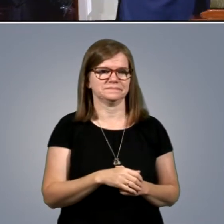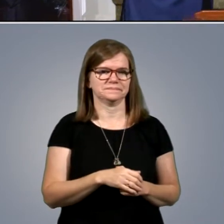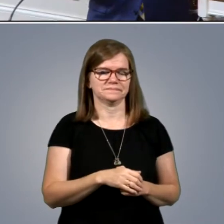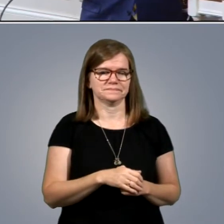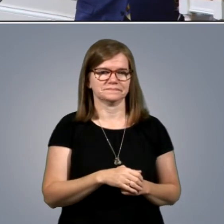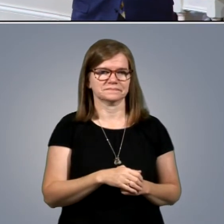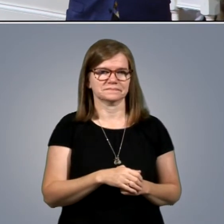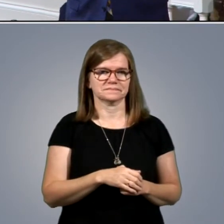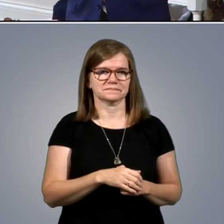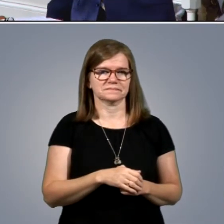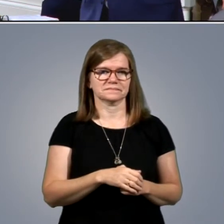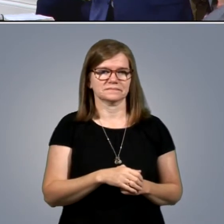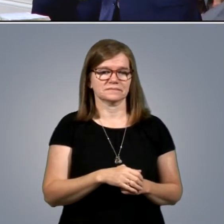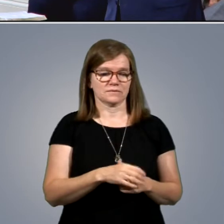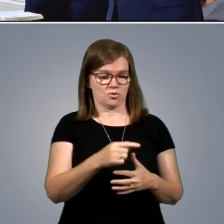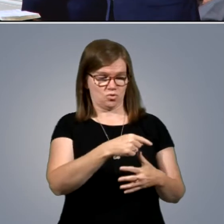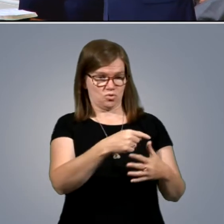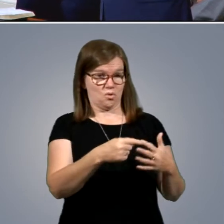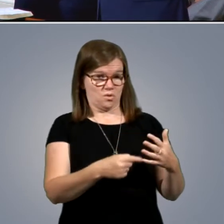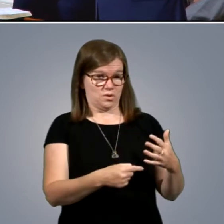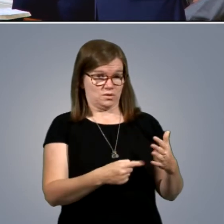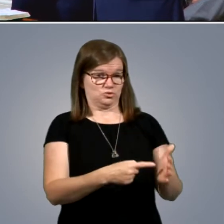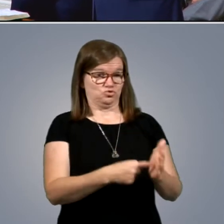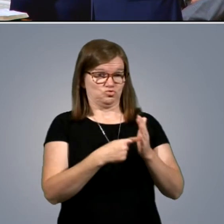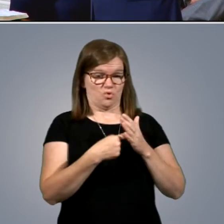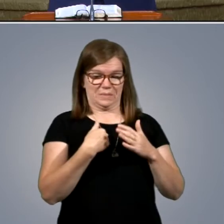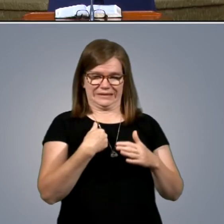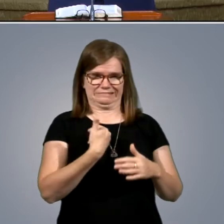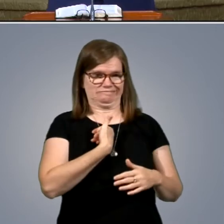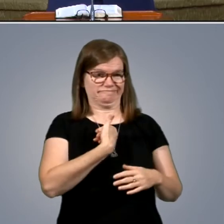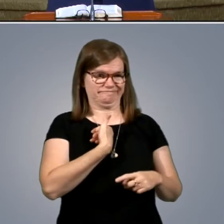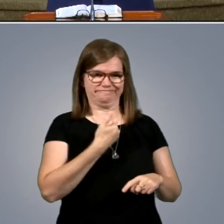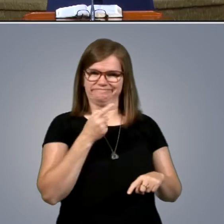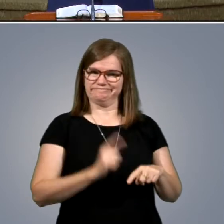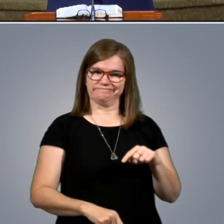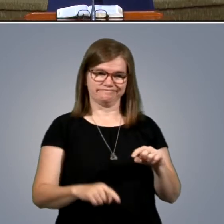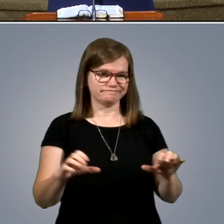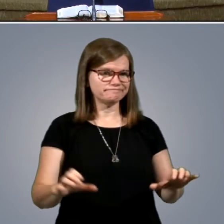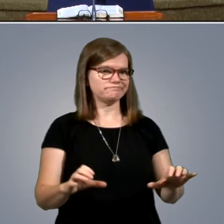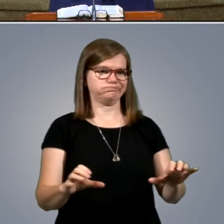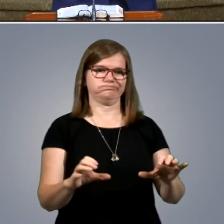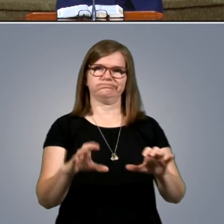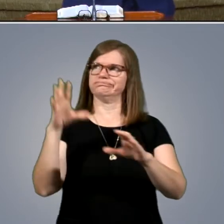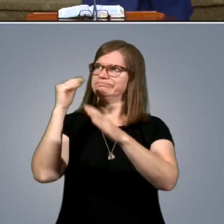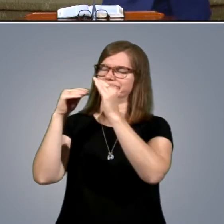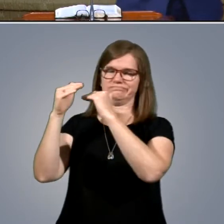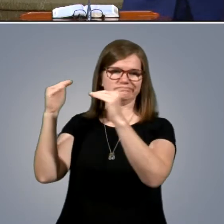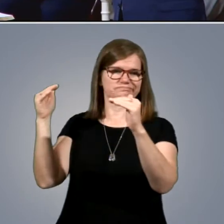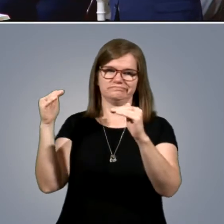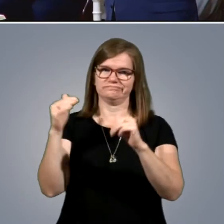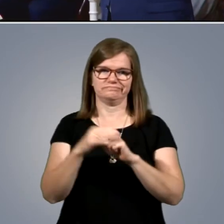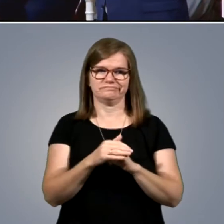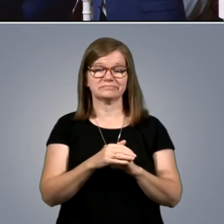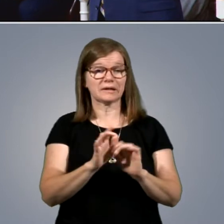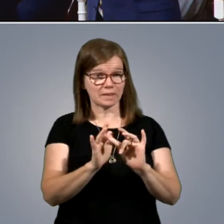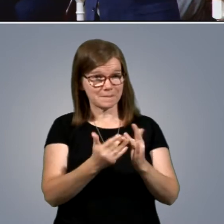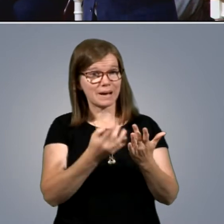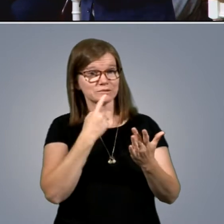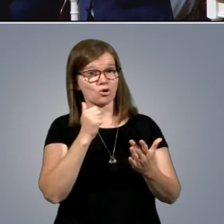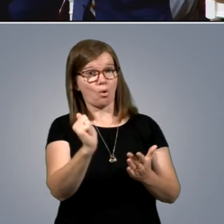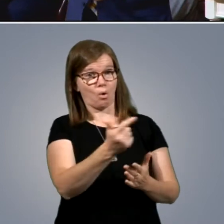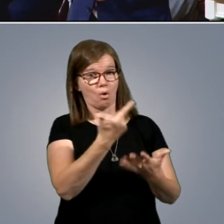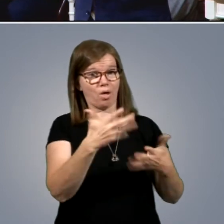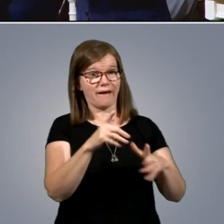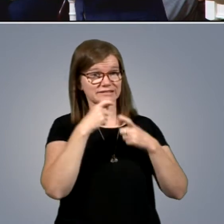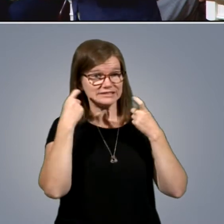He said, well, those things show me that I don't have enough inside of me to go to heaven. Matter of fact, the Bible says all of us have sinned and come short of the